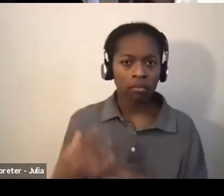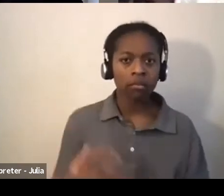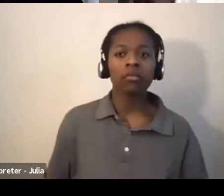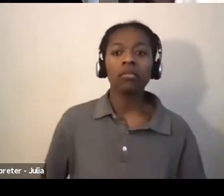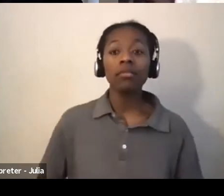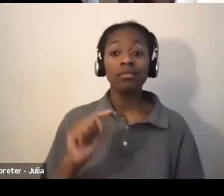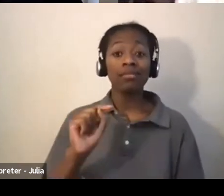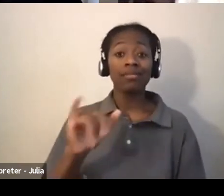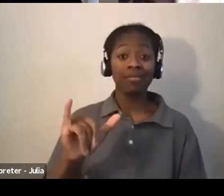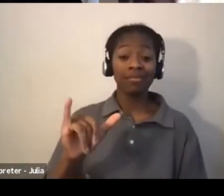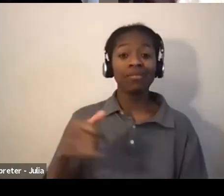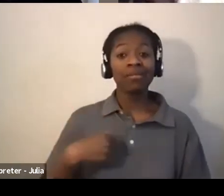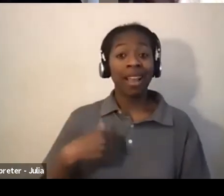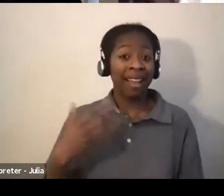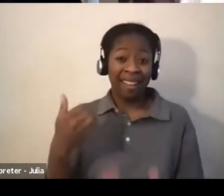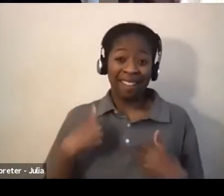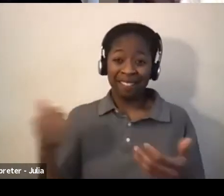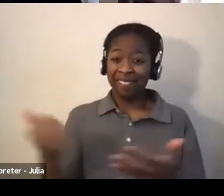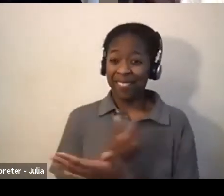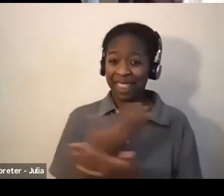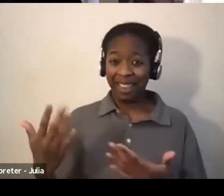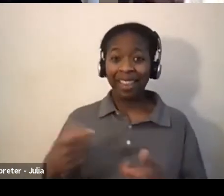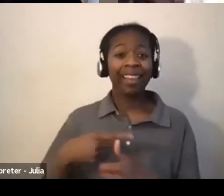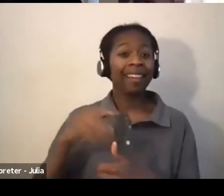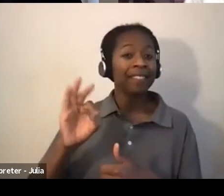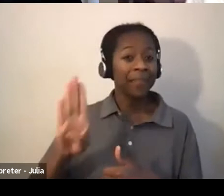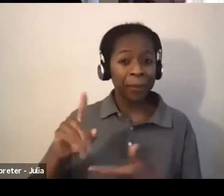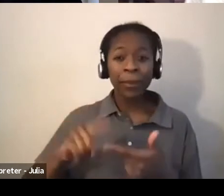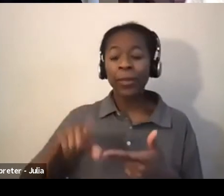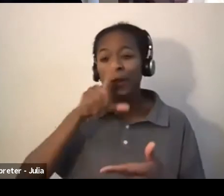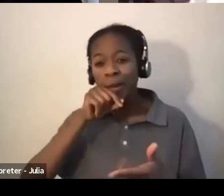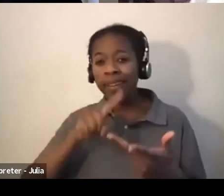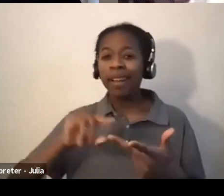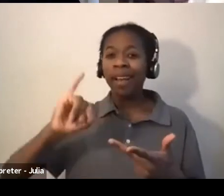I would say I have about everything. I have a Facebook, a Twitter,